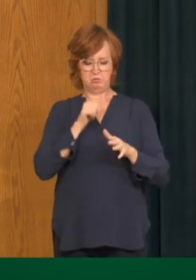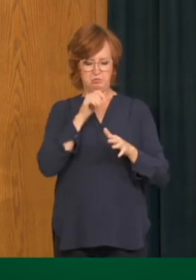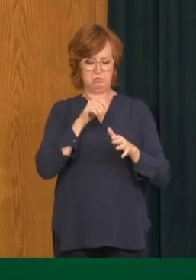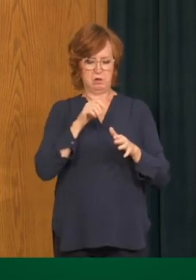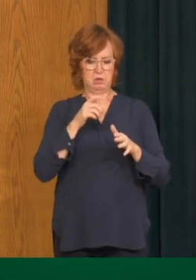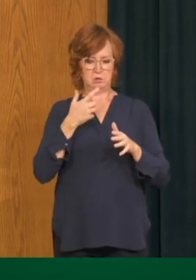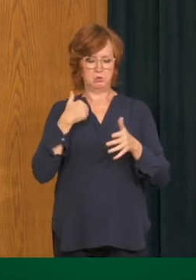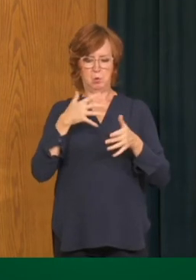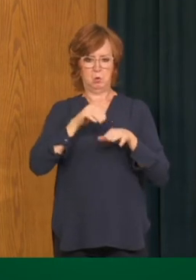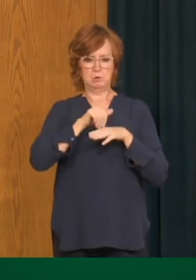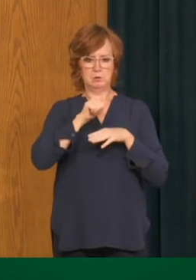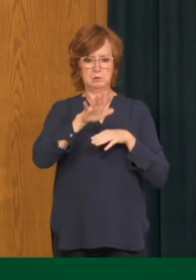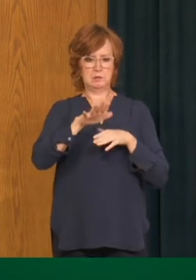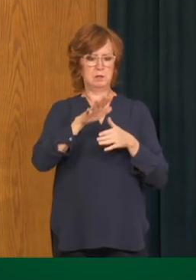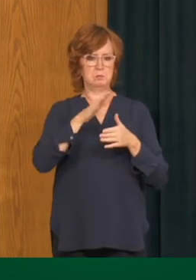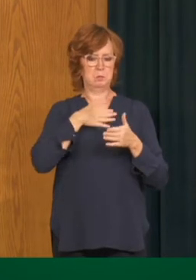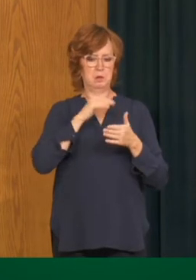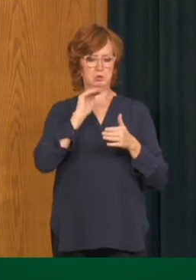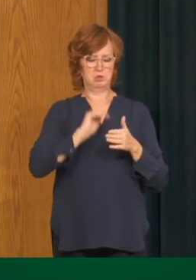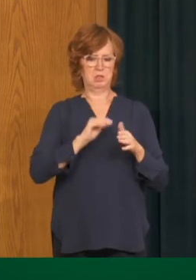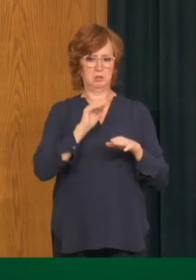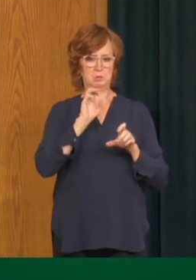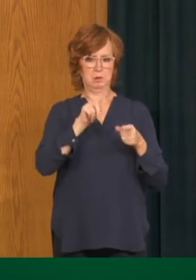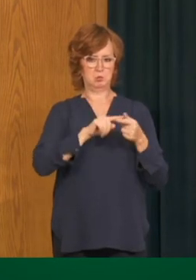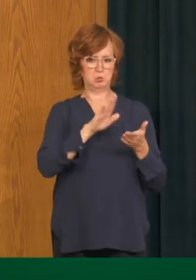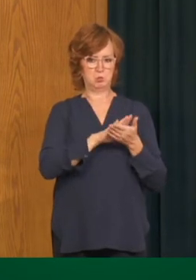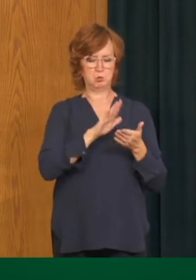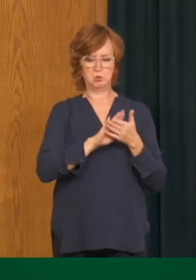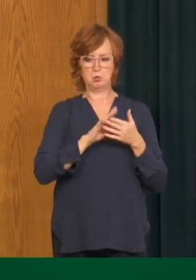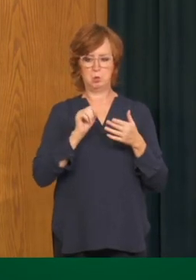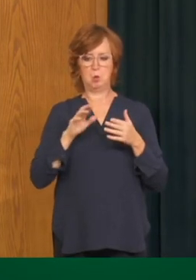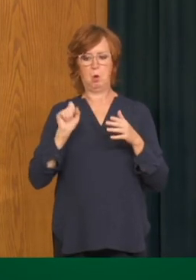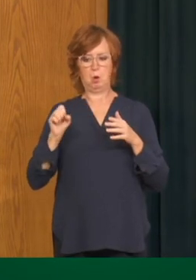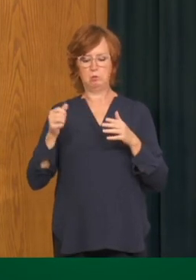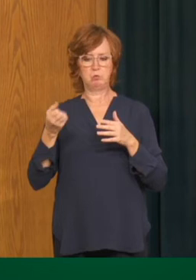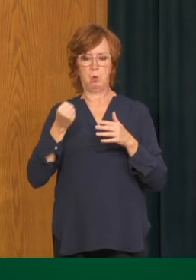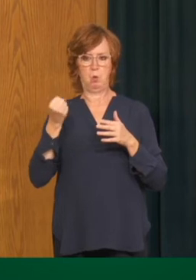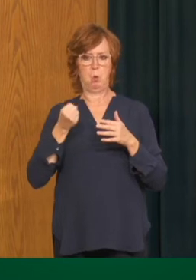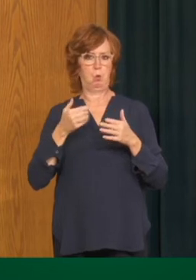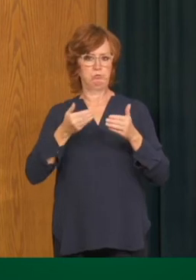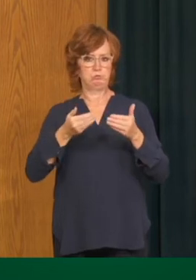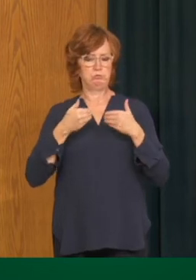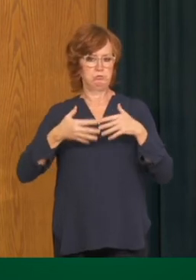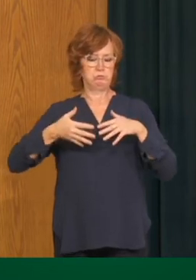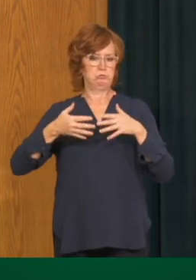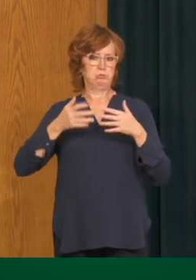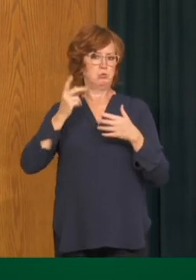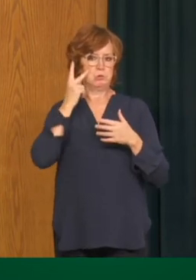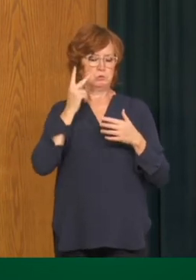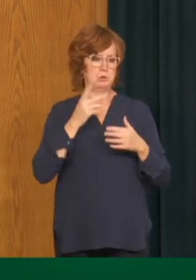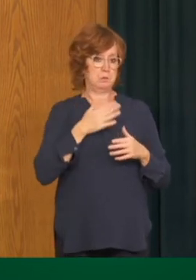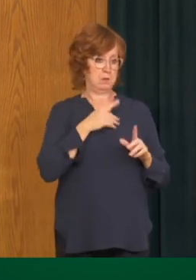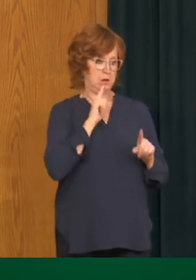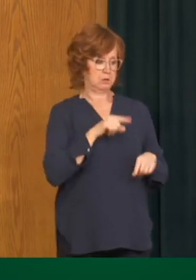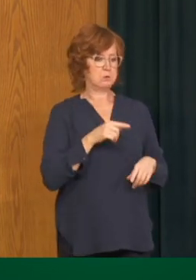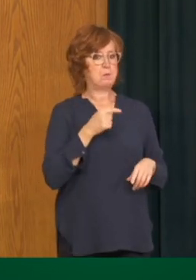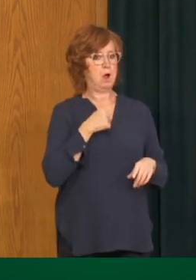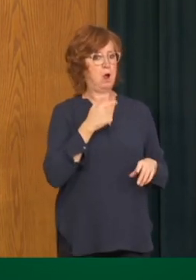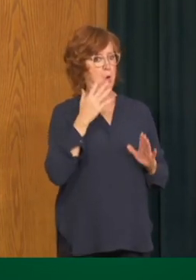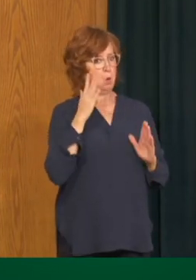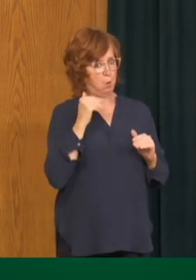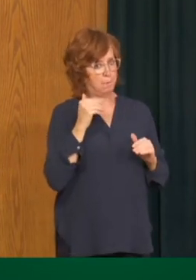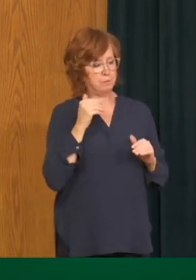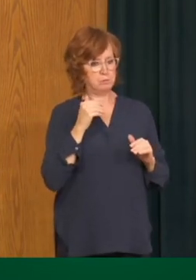school year? I would hope it is. We do ask that that students do attend education in some fashion, whether it